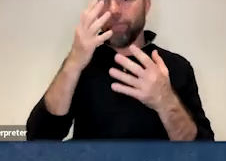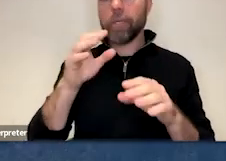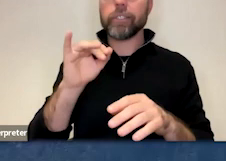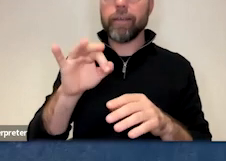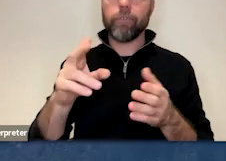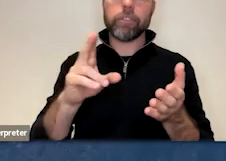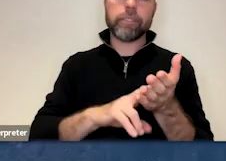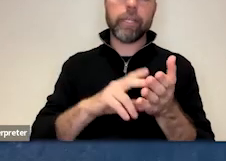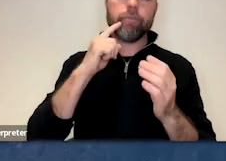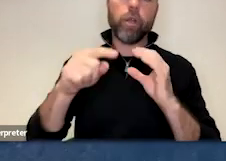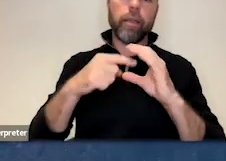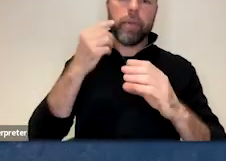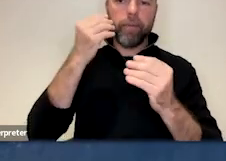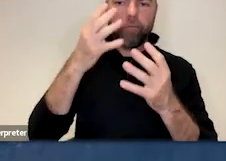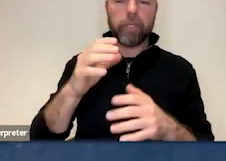again,